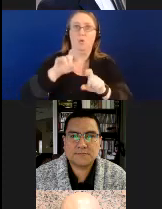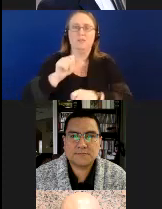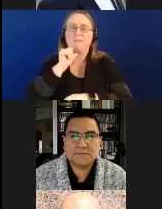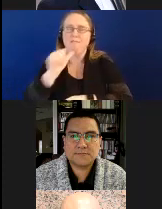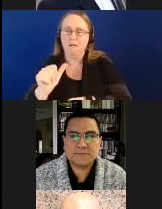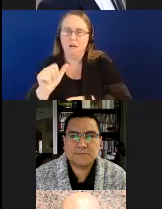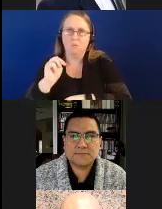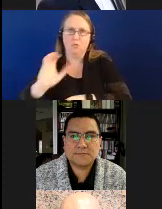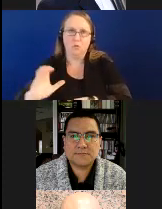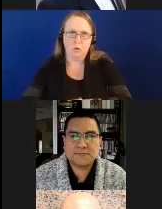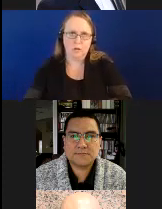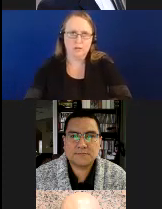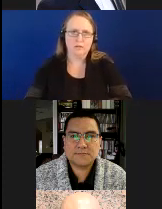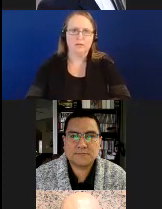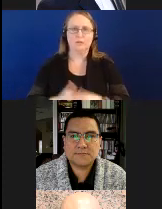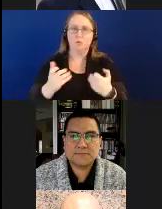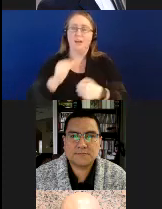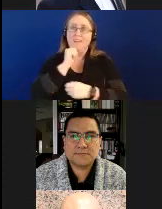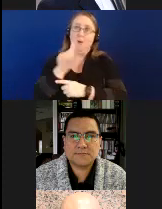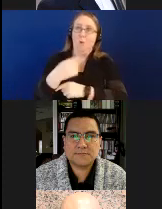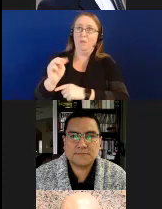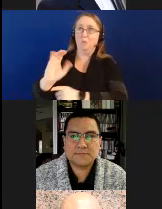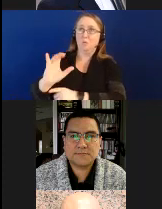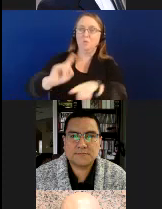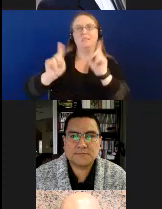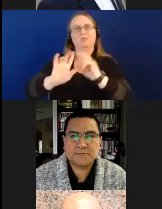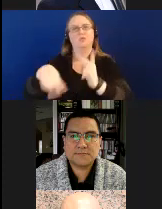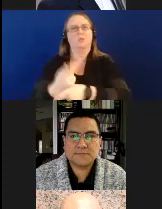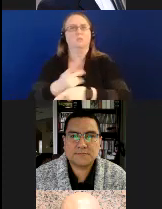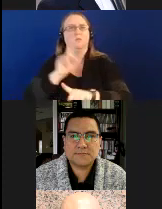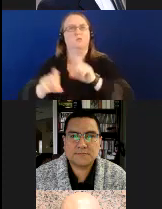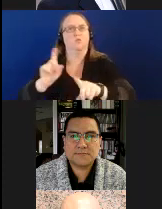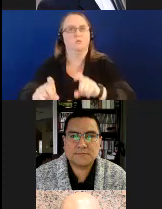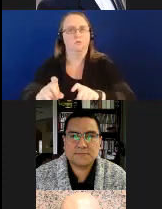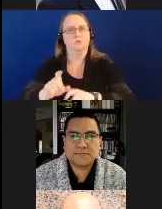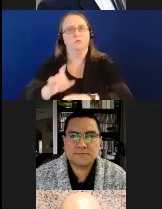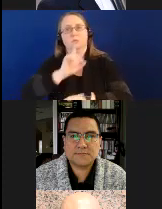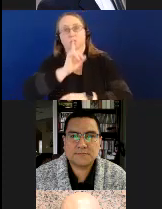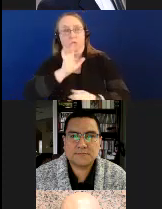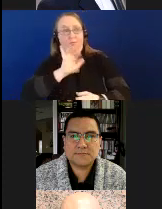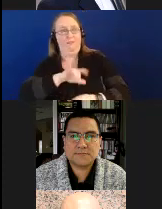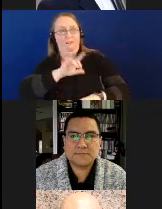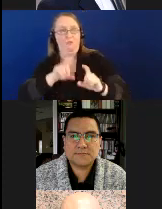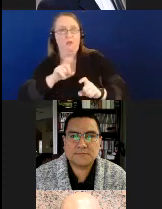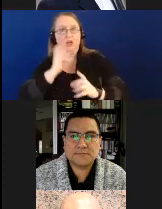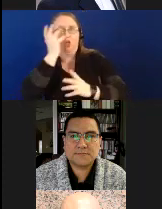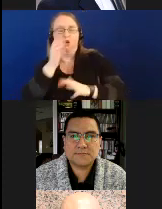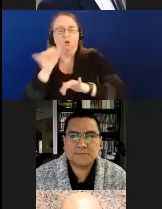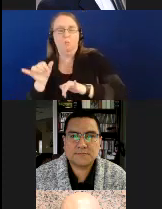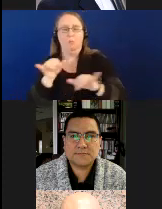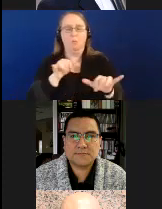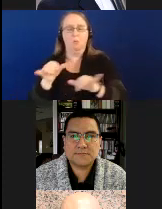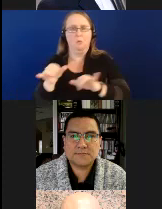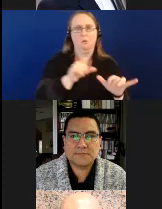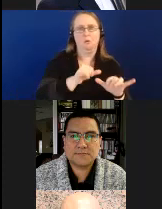at not just having multiple choice, but other types of questions? And can we also try to make sure those questions look more like the type of questions students